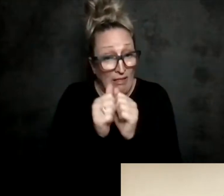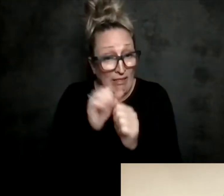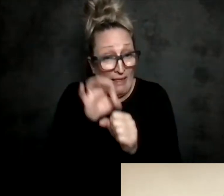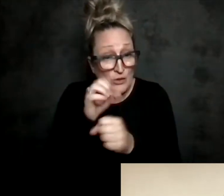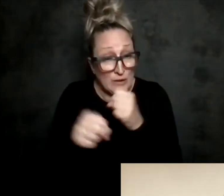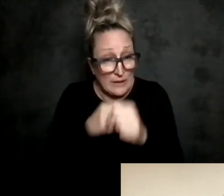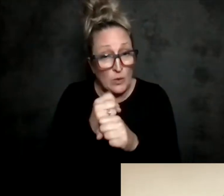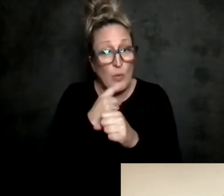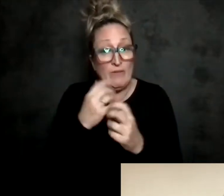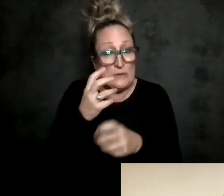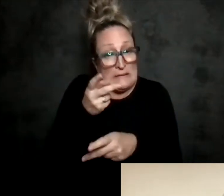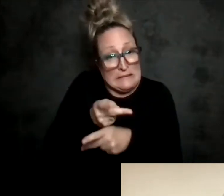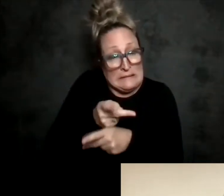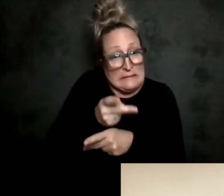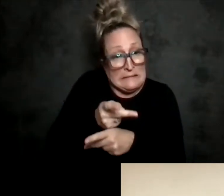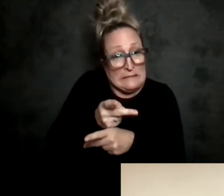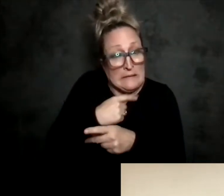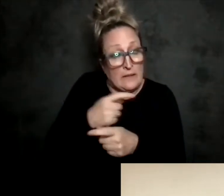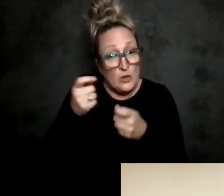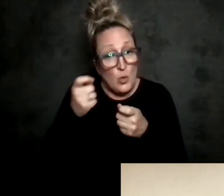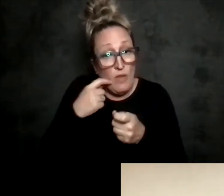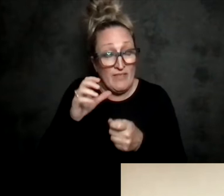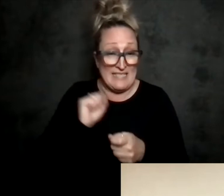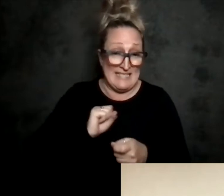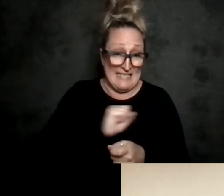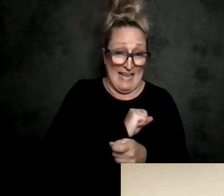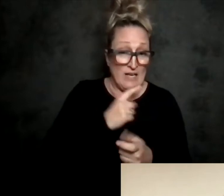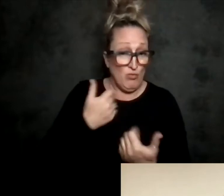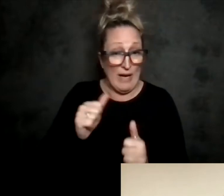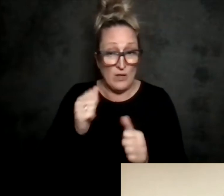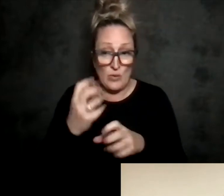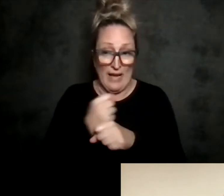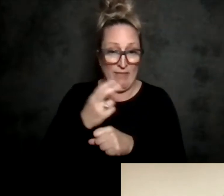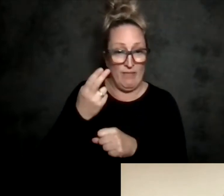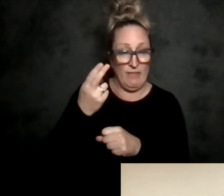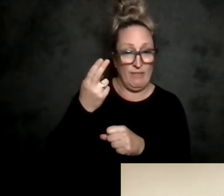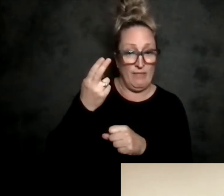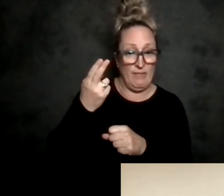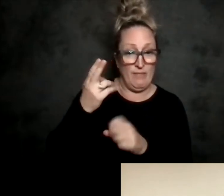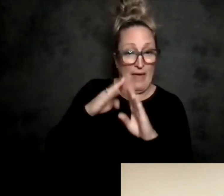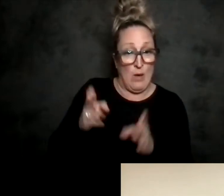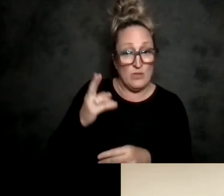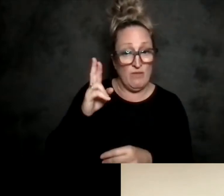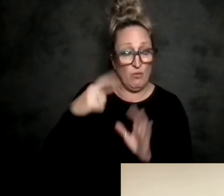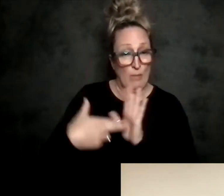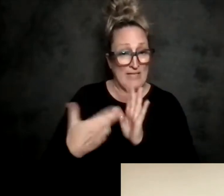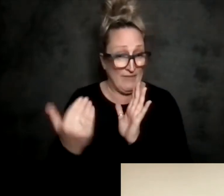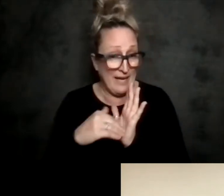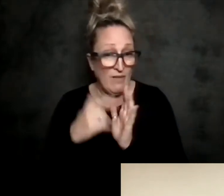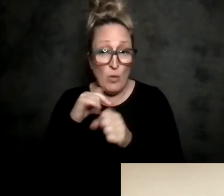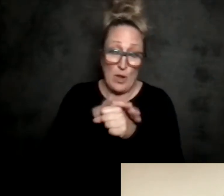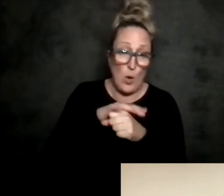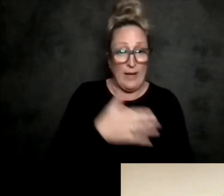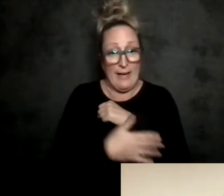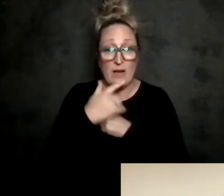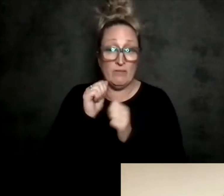be preserving our control of the Senate and trying to regain the House, as well as win local and county races